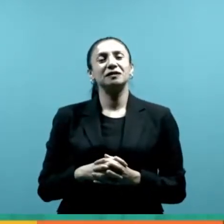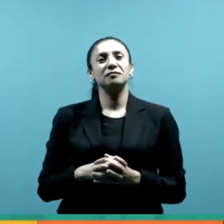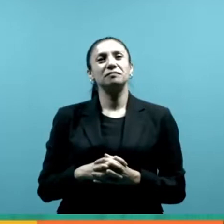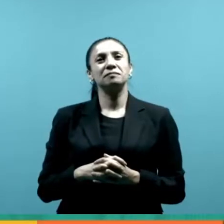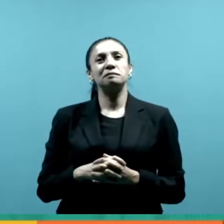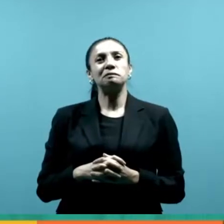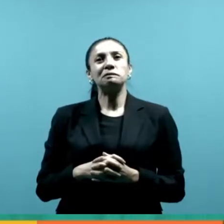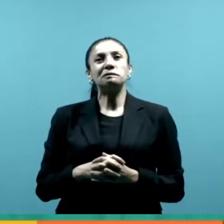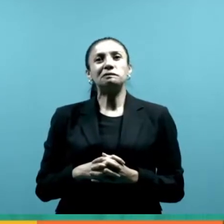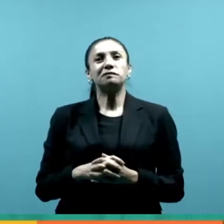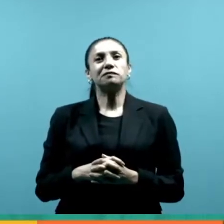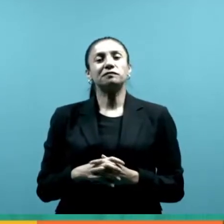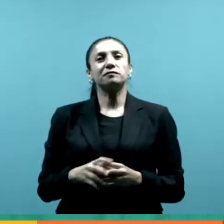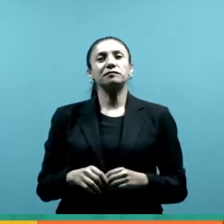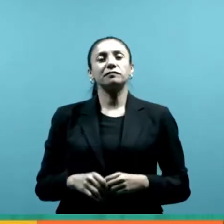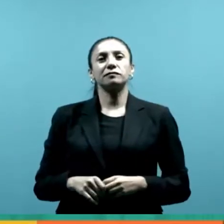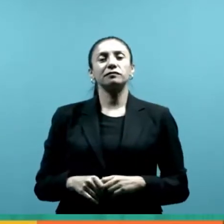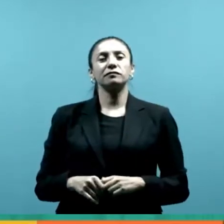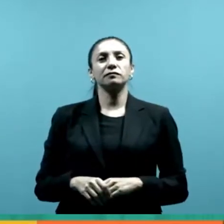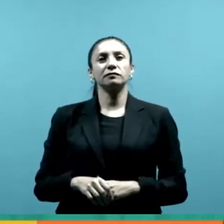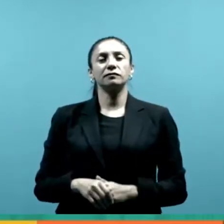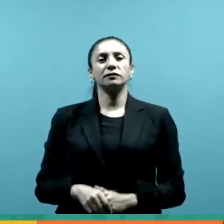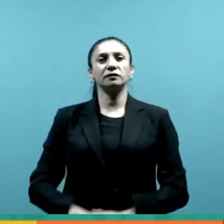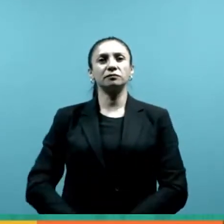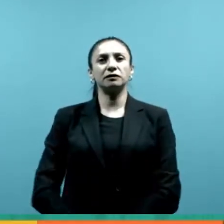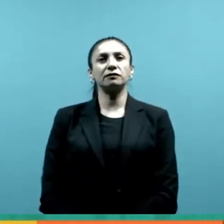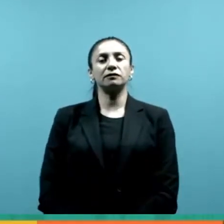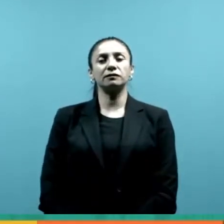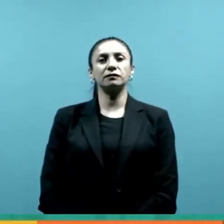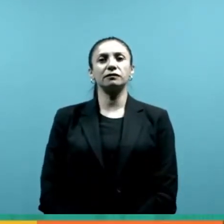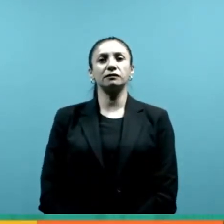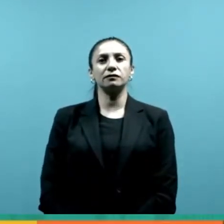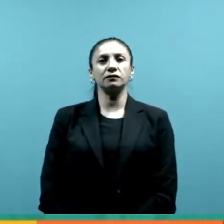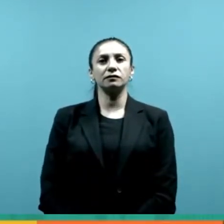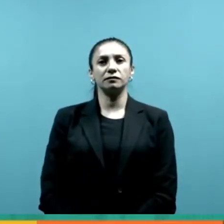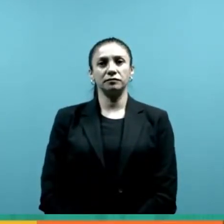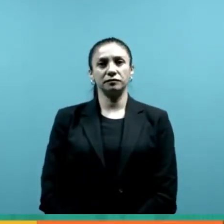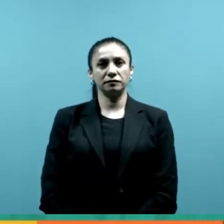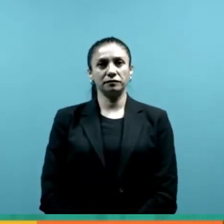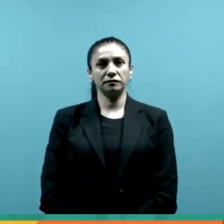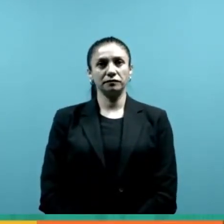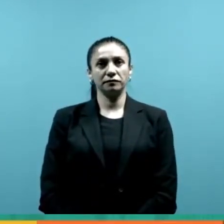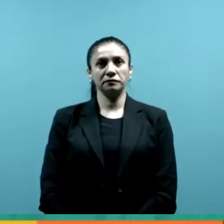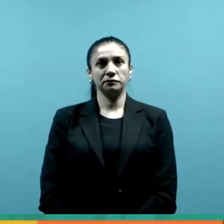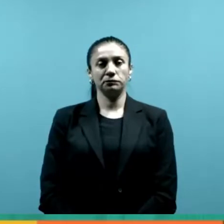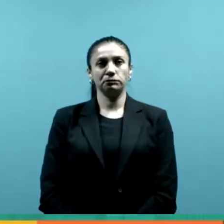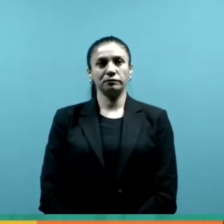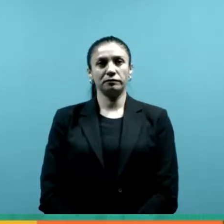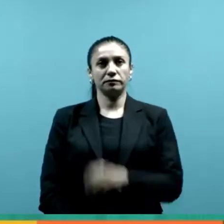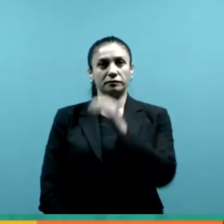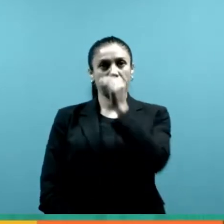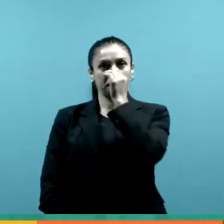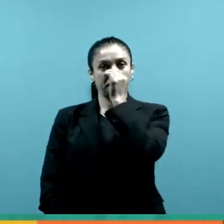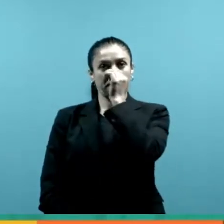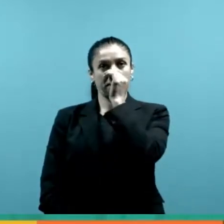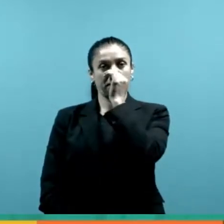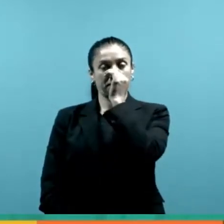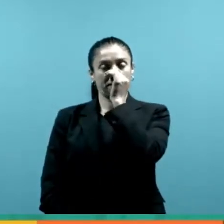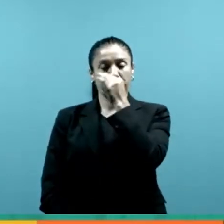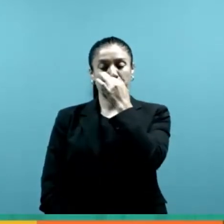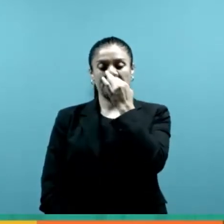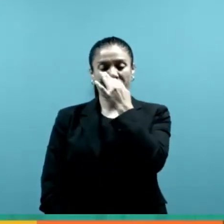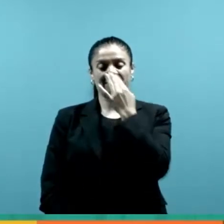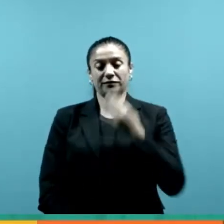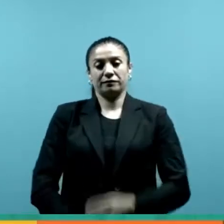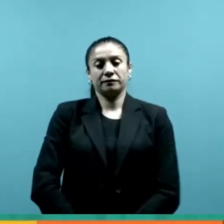with you today, and I hope it will be possible in the future. But things happen in your life. I do hope that I met the expectation of